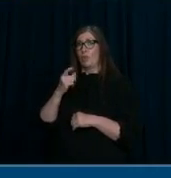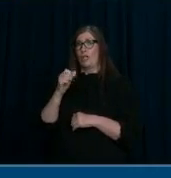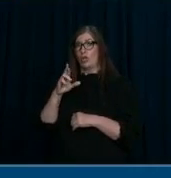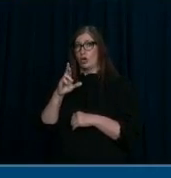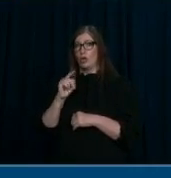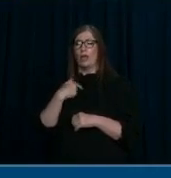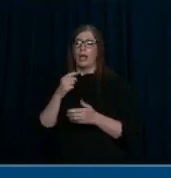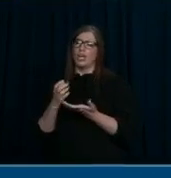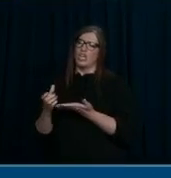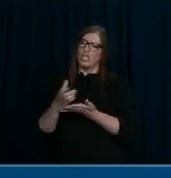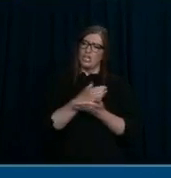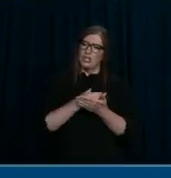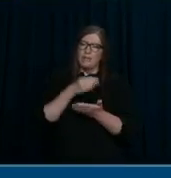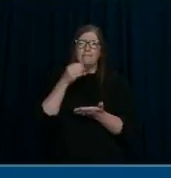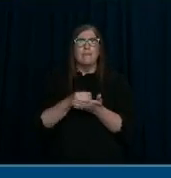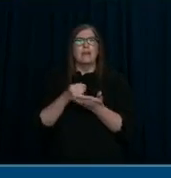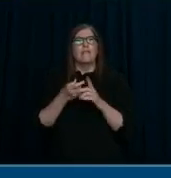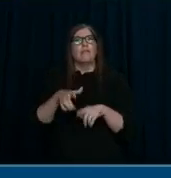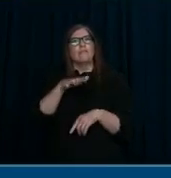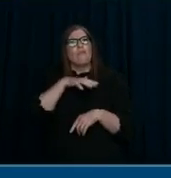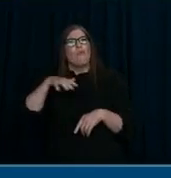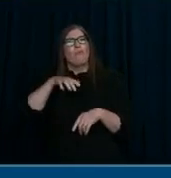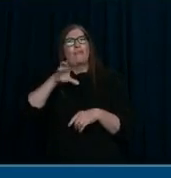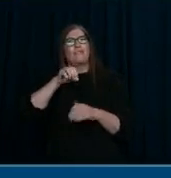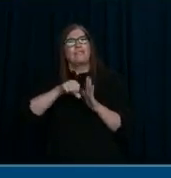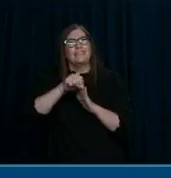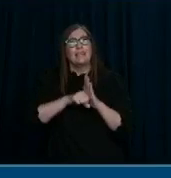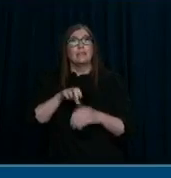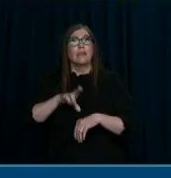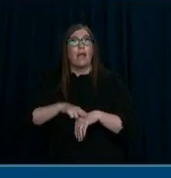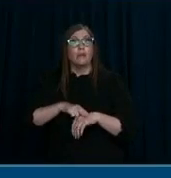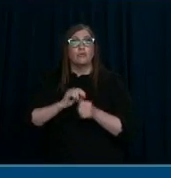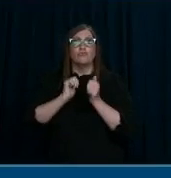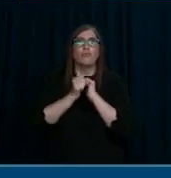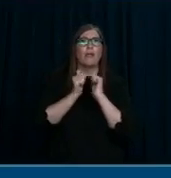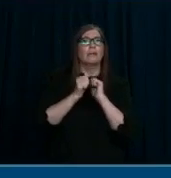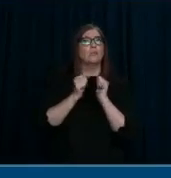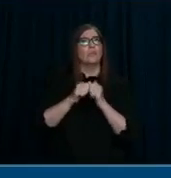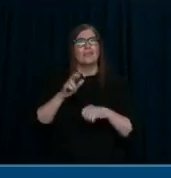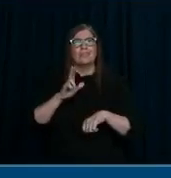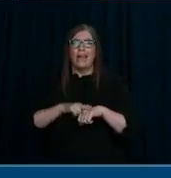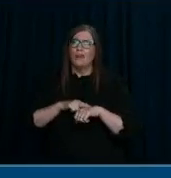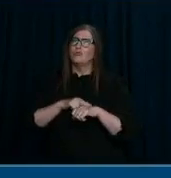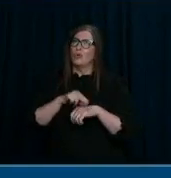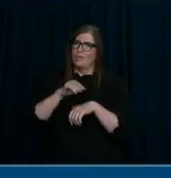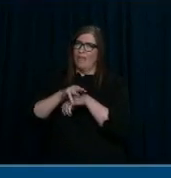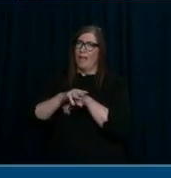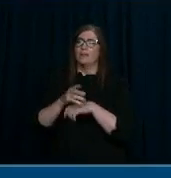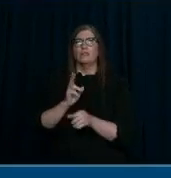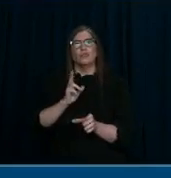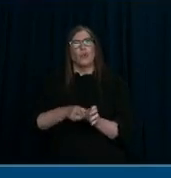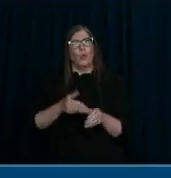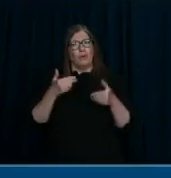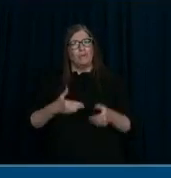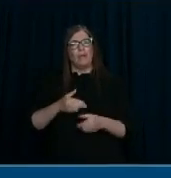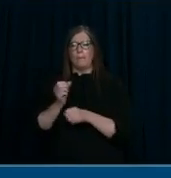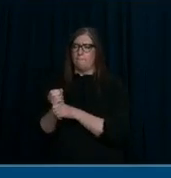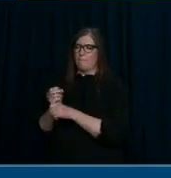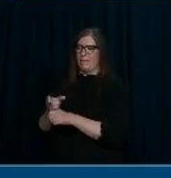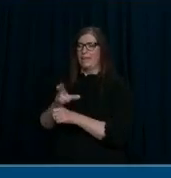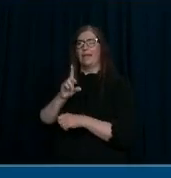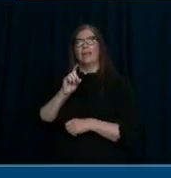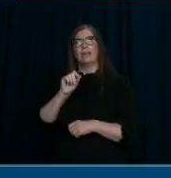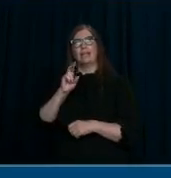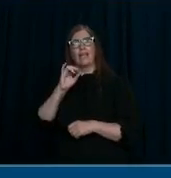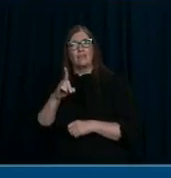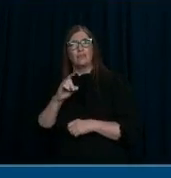50 states because this is a national race with national implications. Please join me. Let's beat David Schweikert. Vote